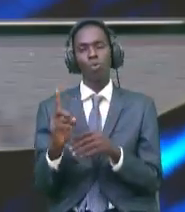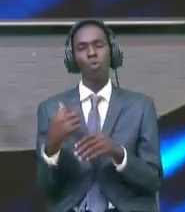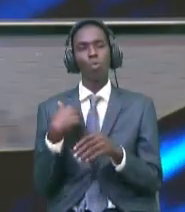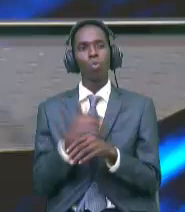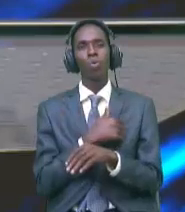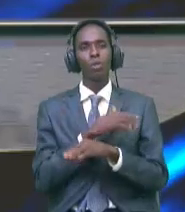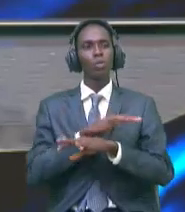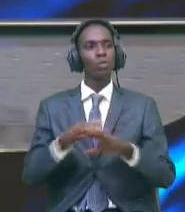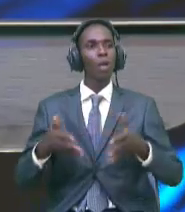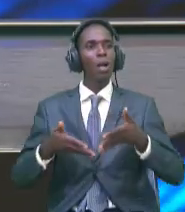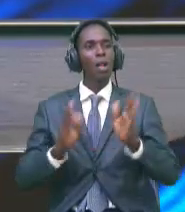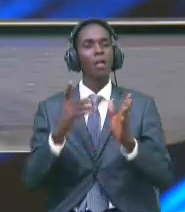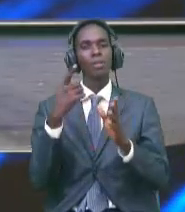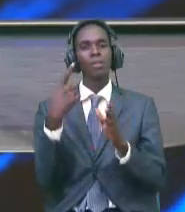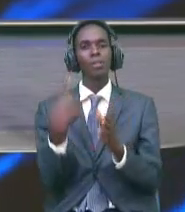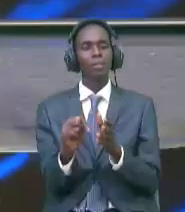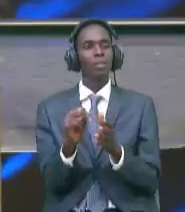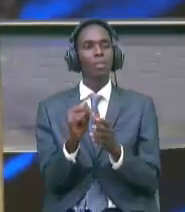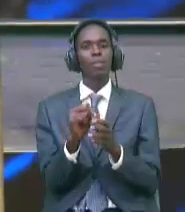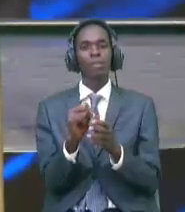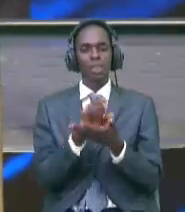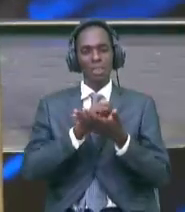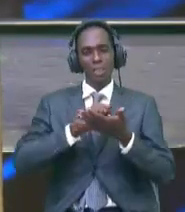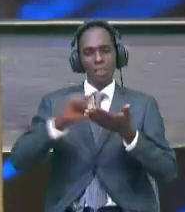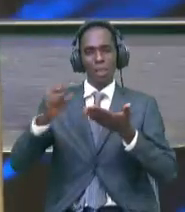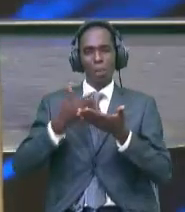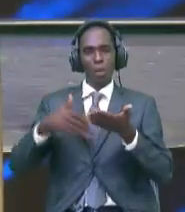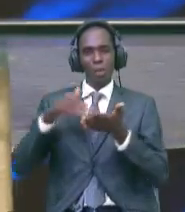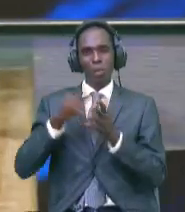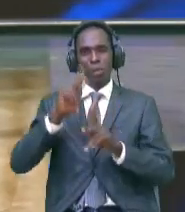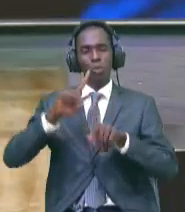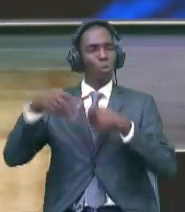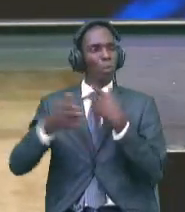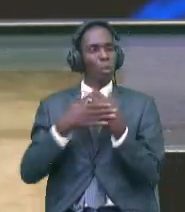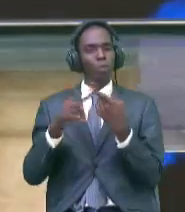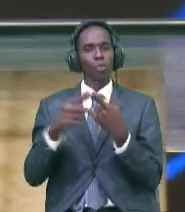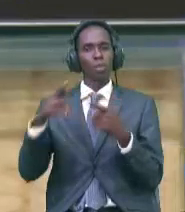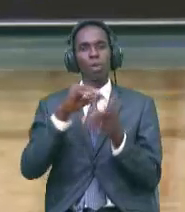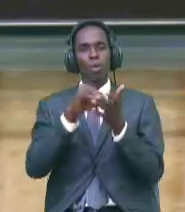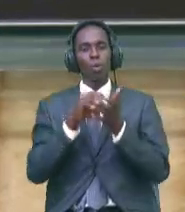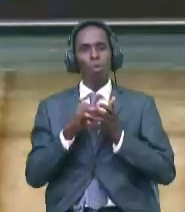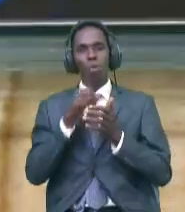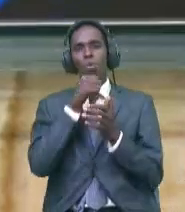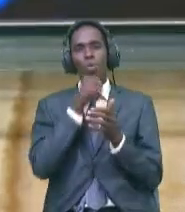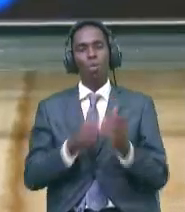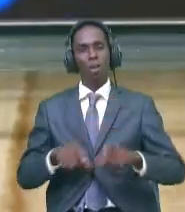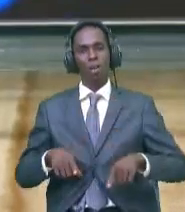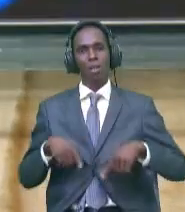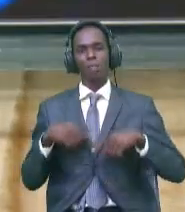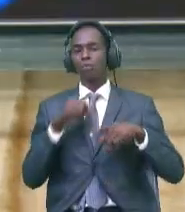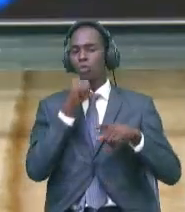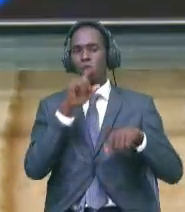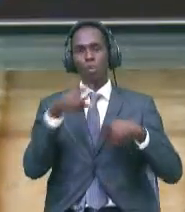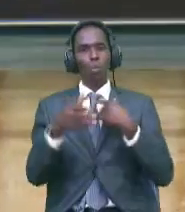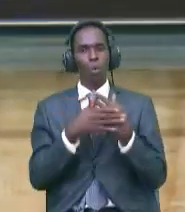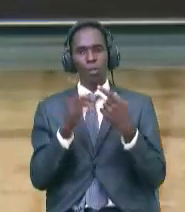go back to their old life. Let them not turn again to folly. In